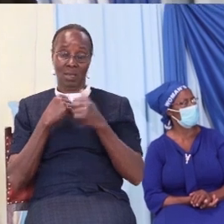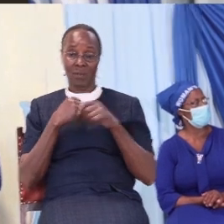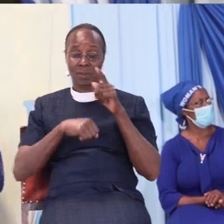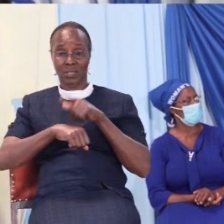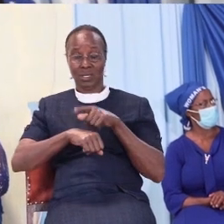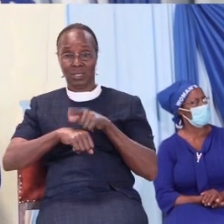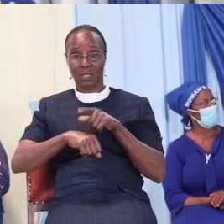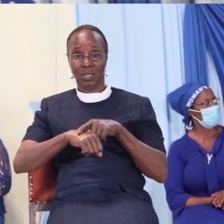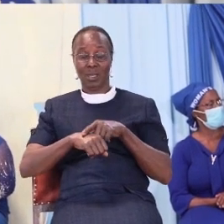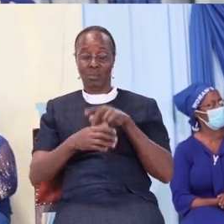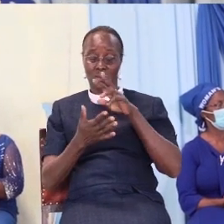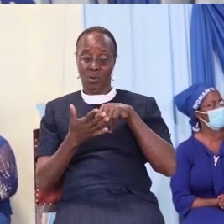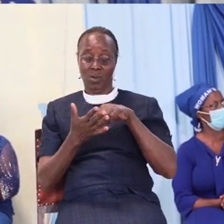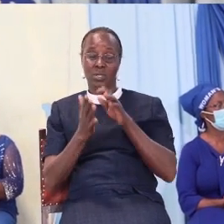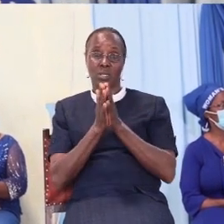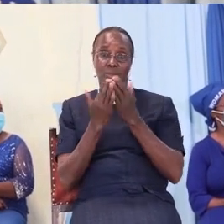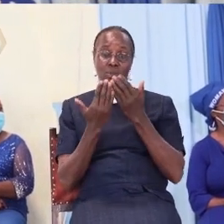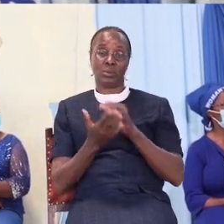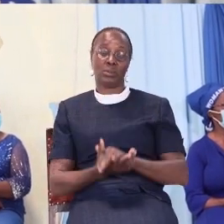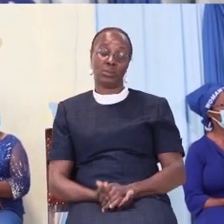the book of Deuteronomy,